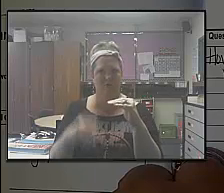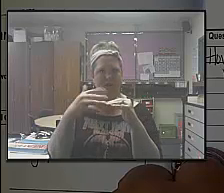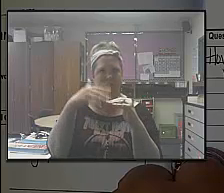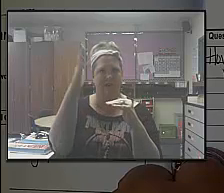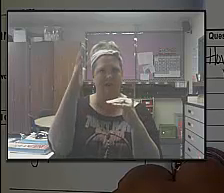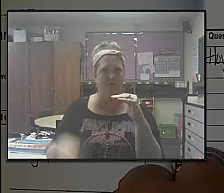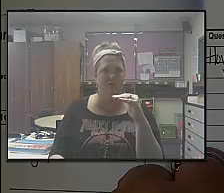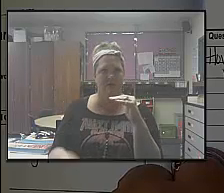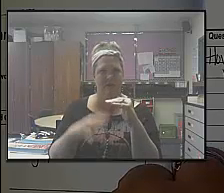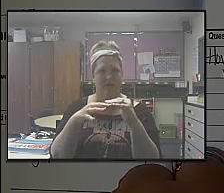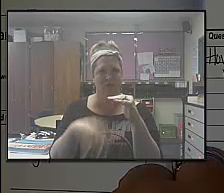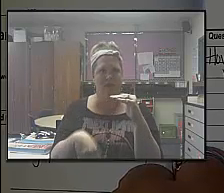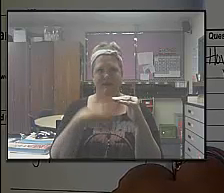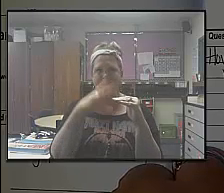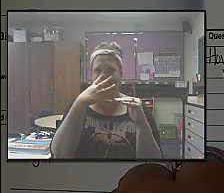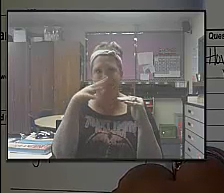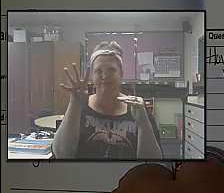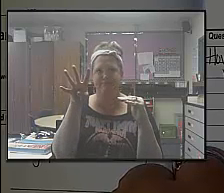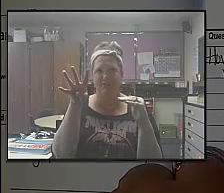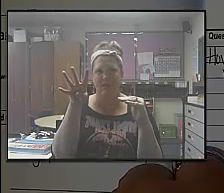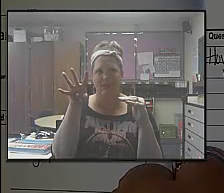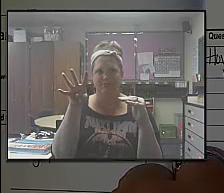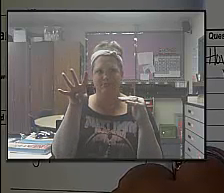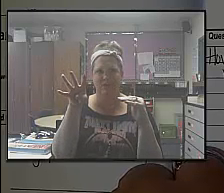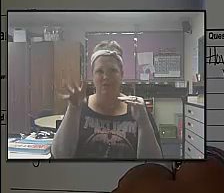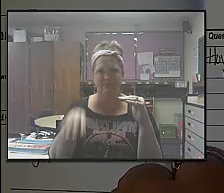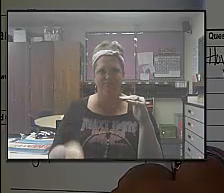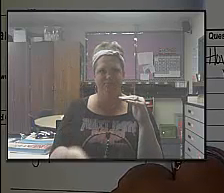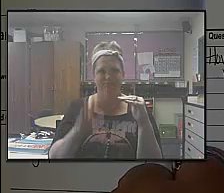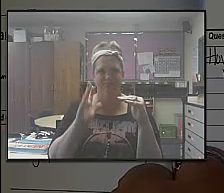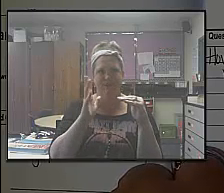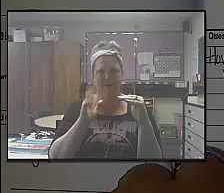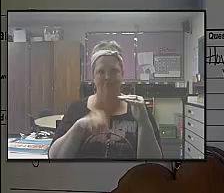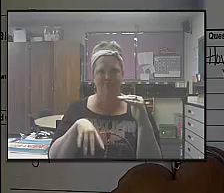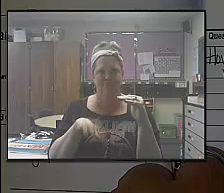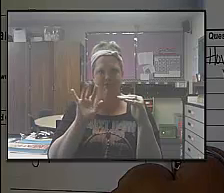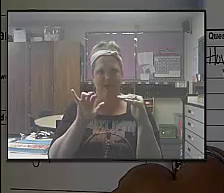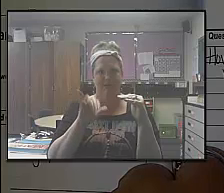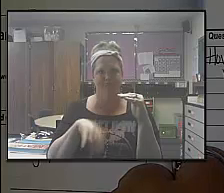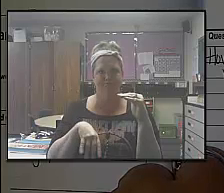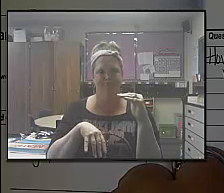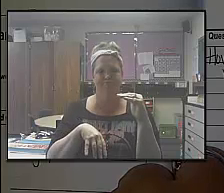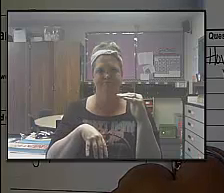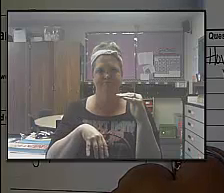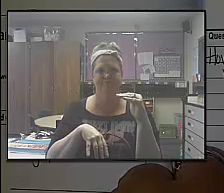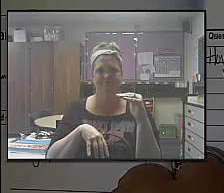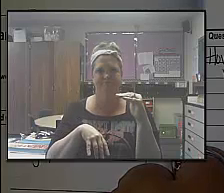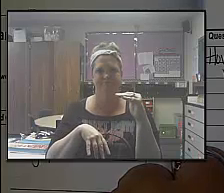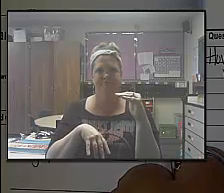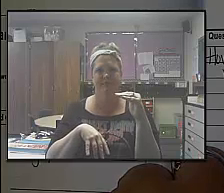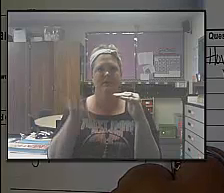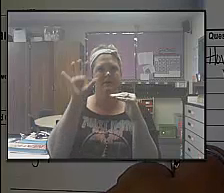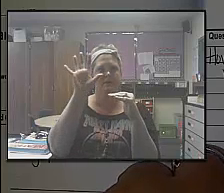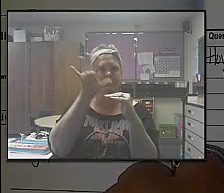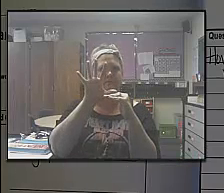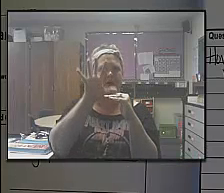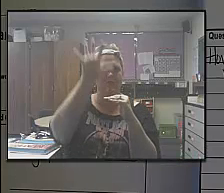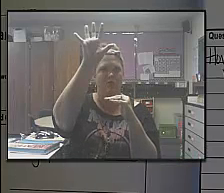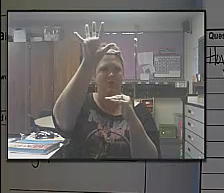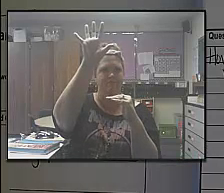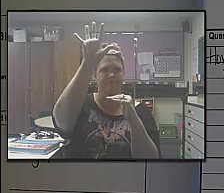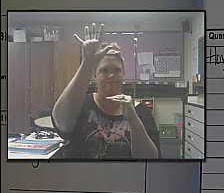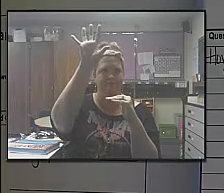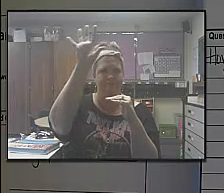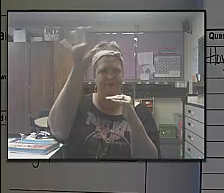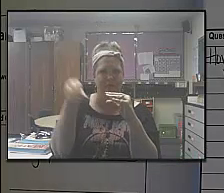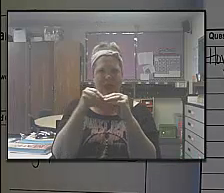So first thing I had to do was 4 or less. Don't care. Ignore it. Leave it. Space. Add add, okay, 5 or more?